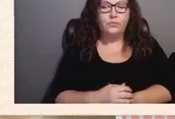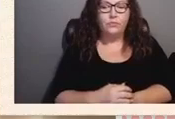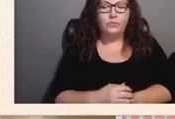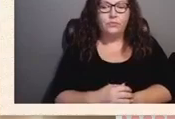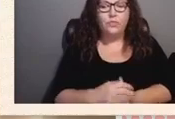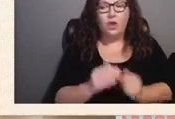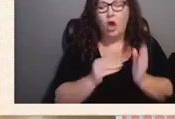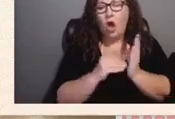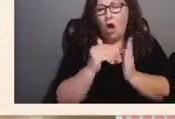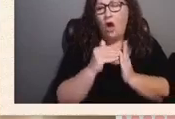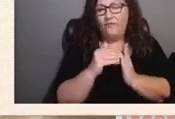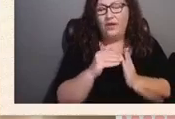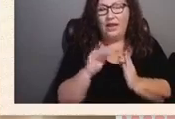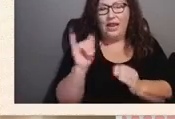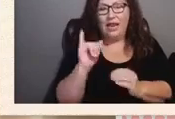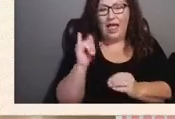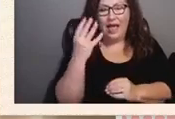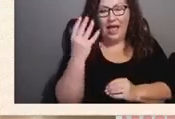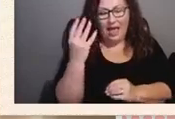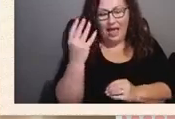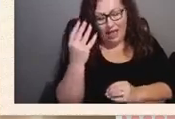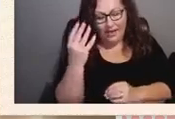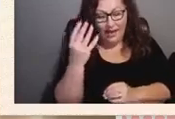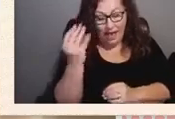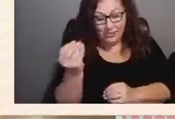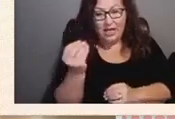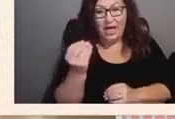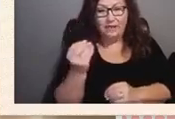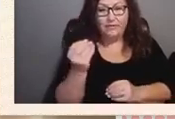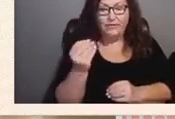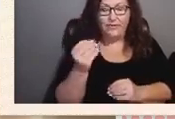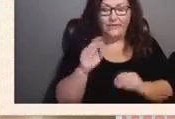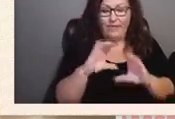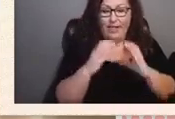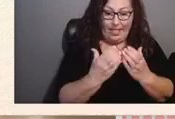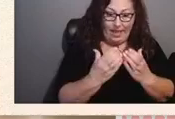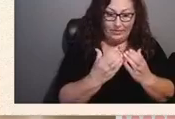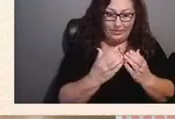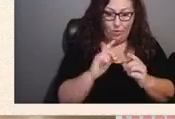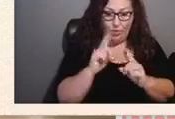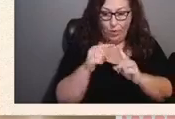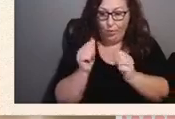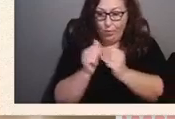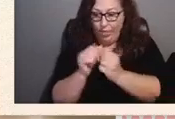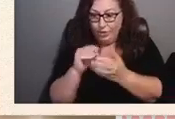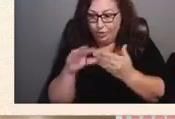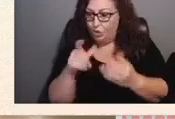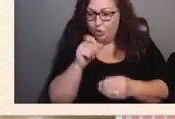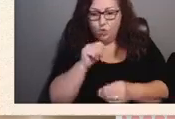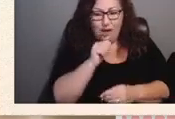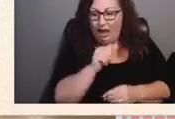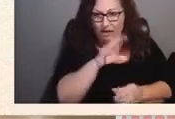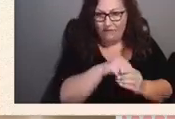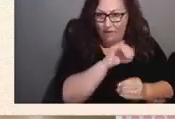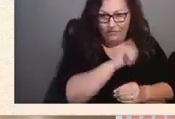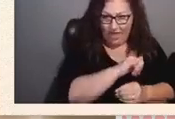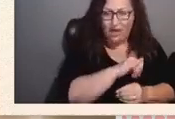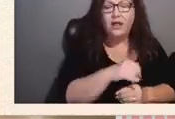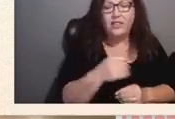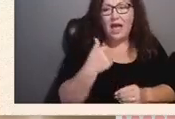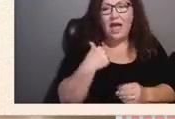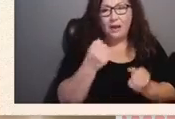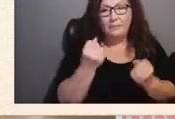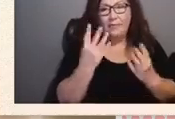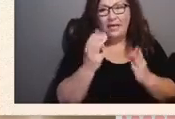like outside of the class, when we were with students who weren't in that, there were plenty of instances where